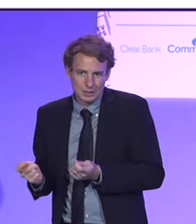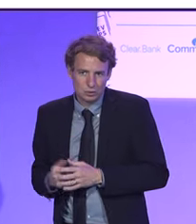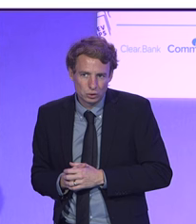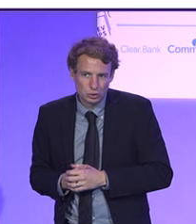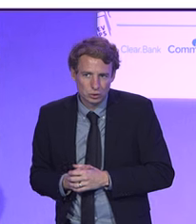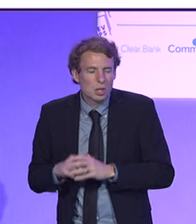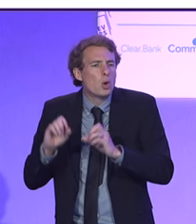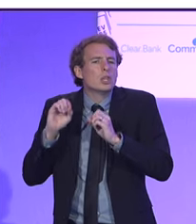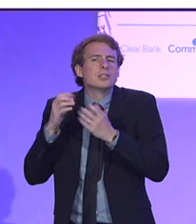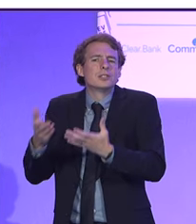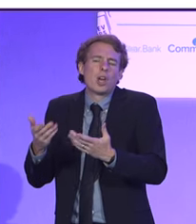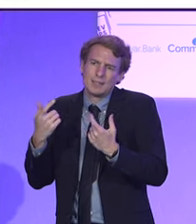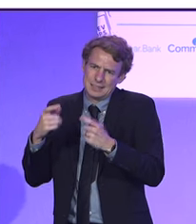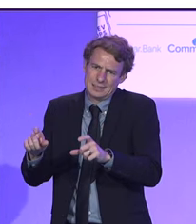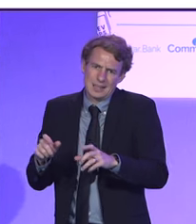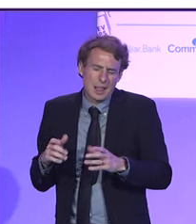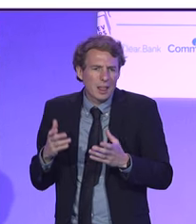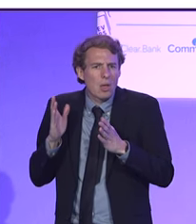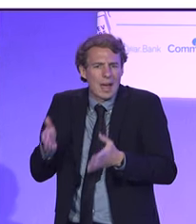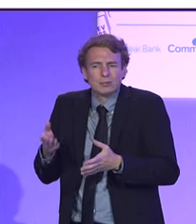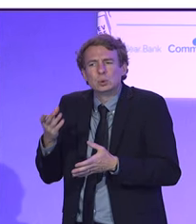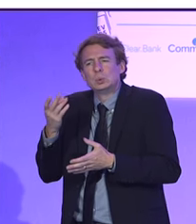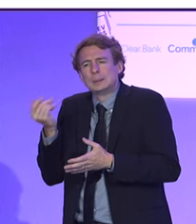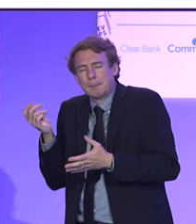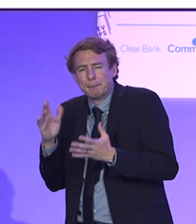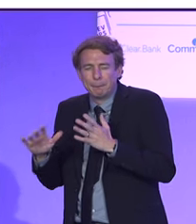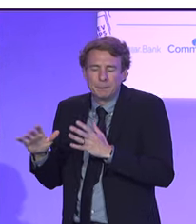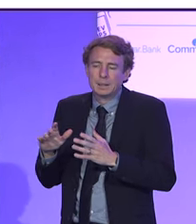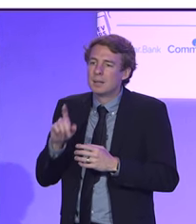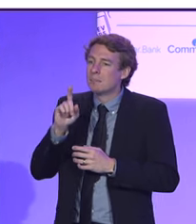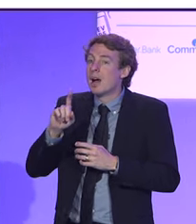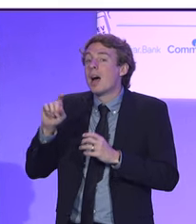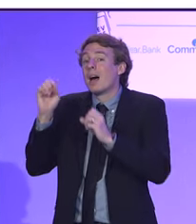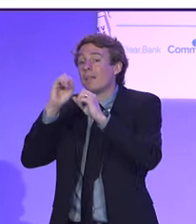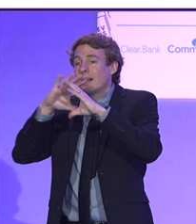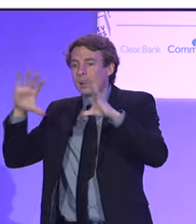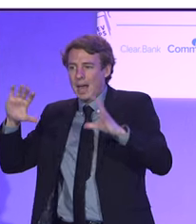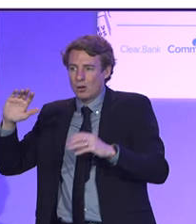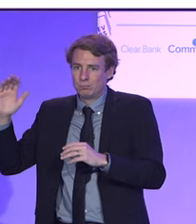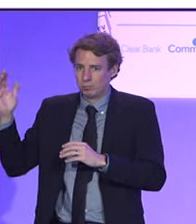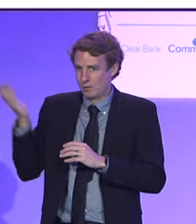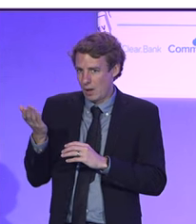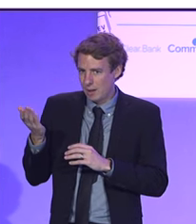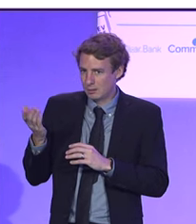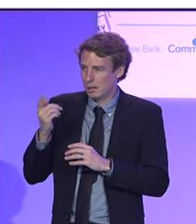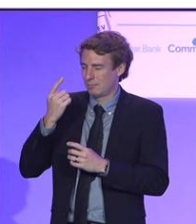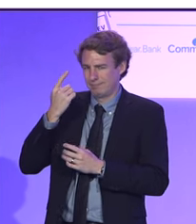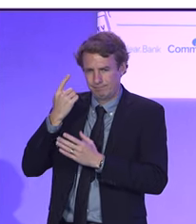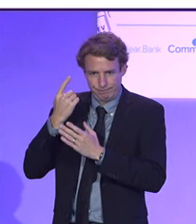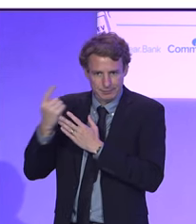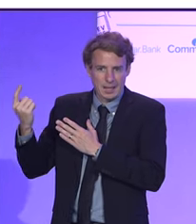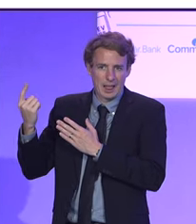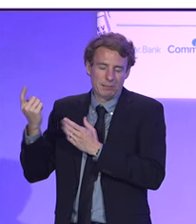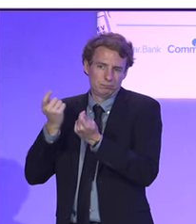It's not that there are no servers. Someone has to run these servers. However, the cloud provider manages directly this service,